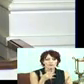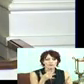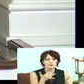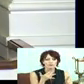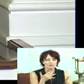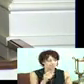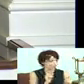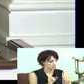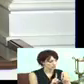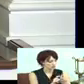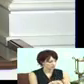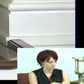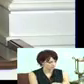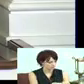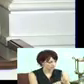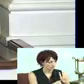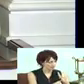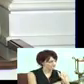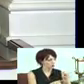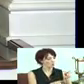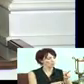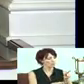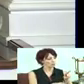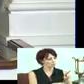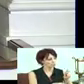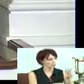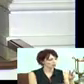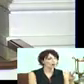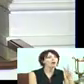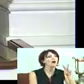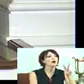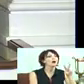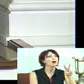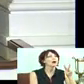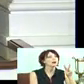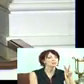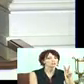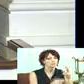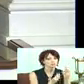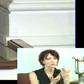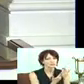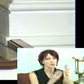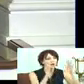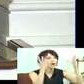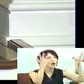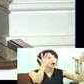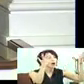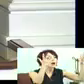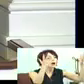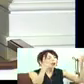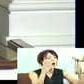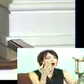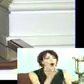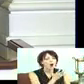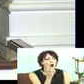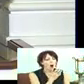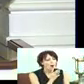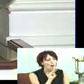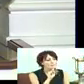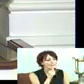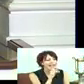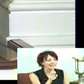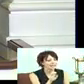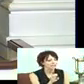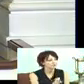just sat straight up. And she looked up, and she lifted her hands, and she said, "Oh, Maggie, it's